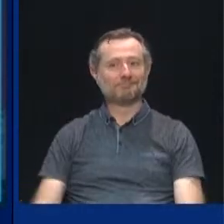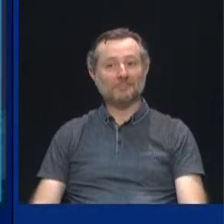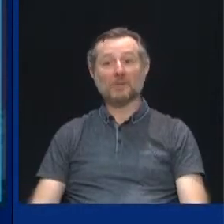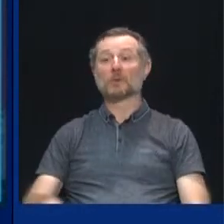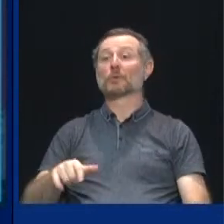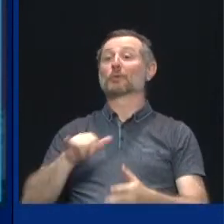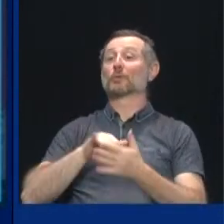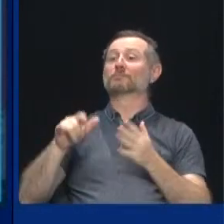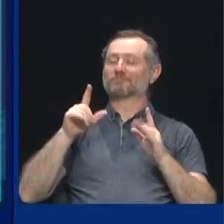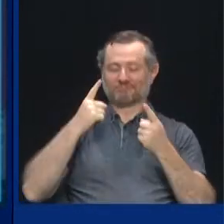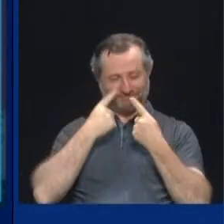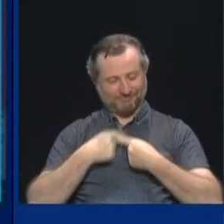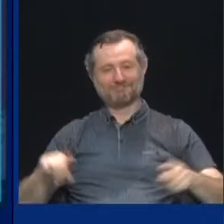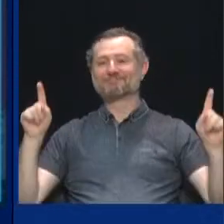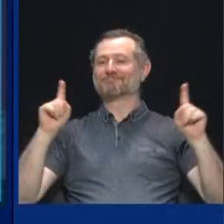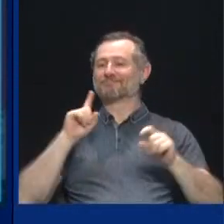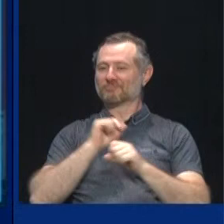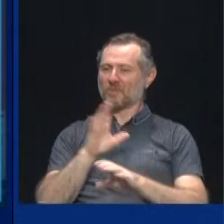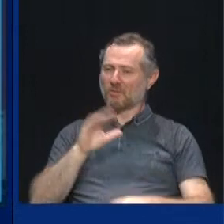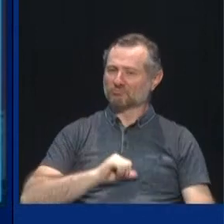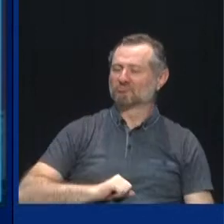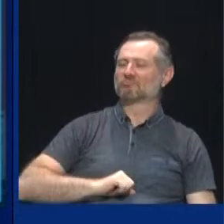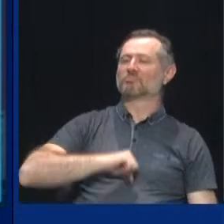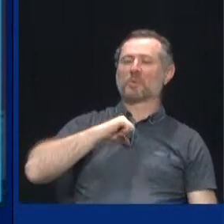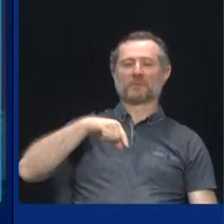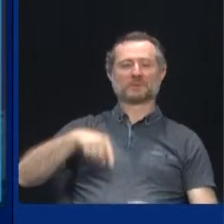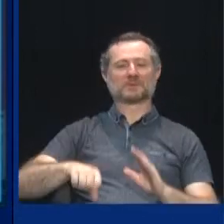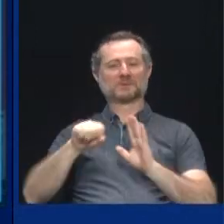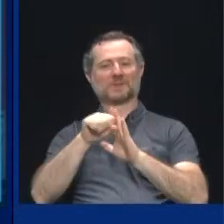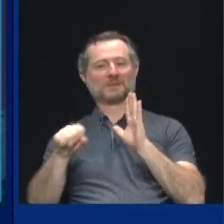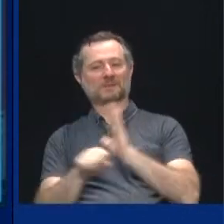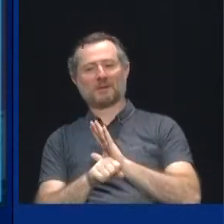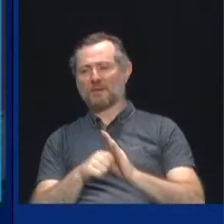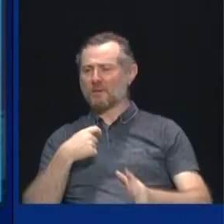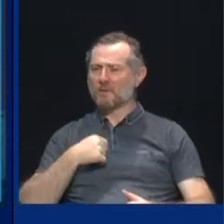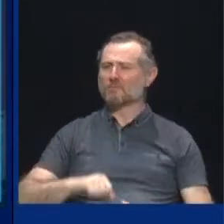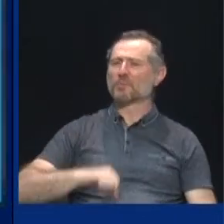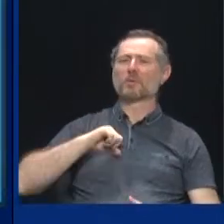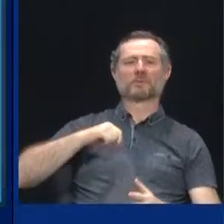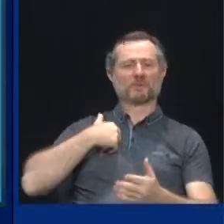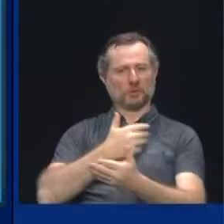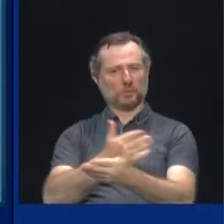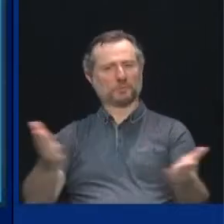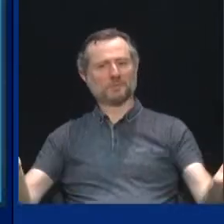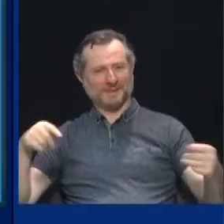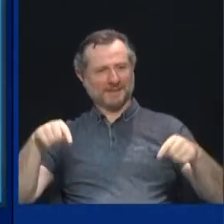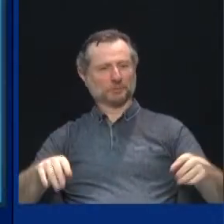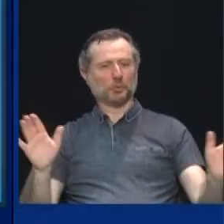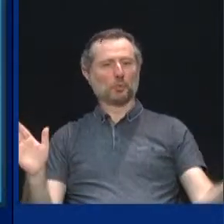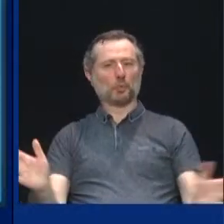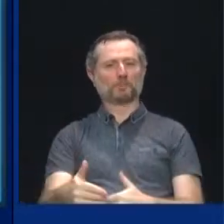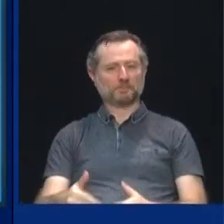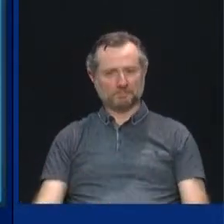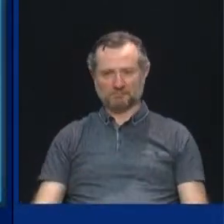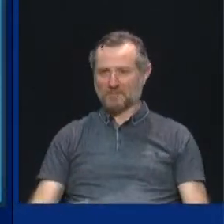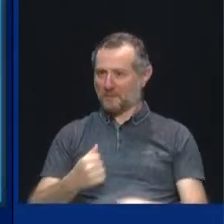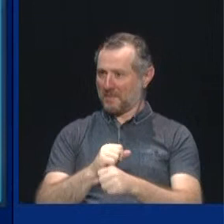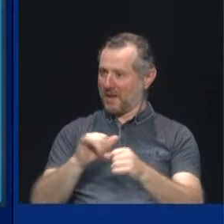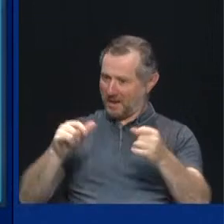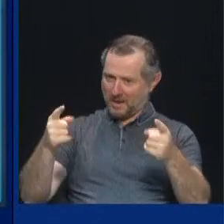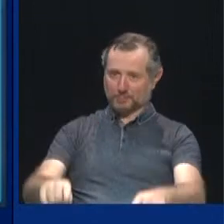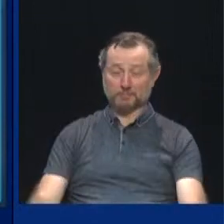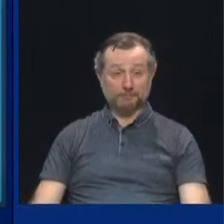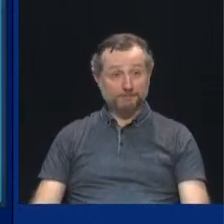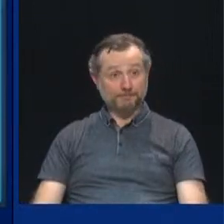it. And I'm proud of the state, and I'm proud of what everyone in this room has done to make that a reality. Well, then what's the bad